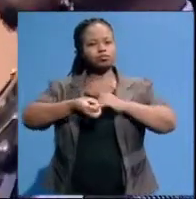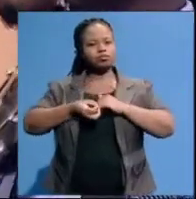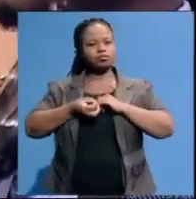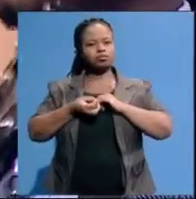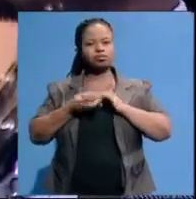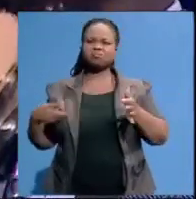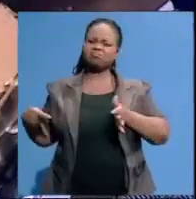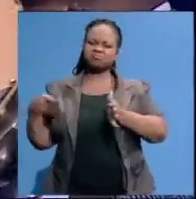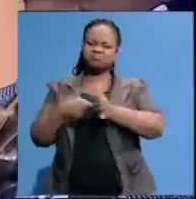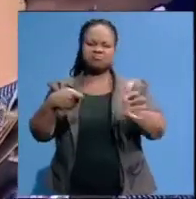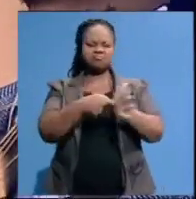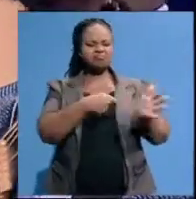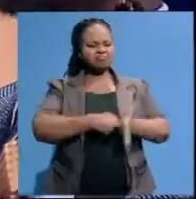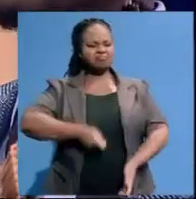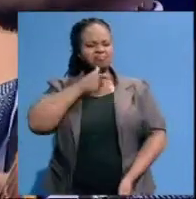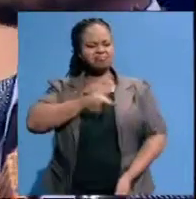wathengiyaza lolimala